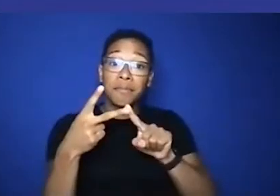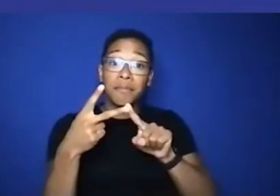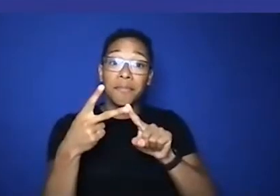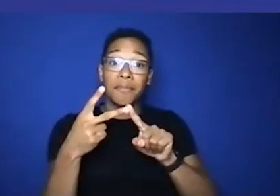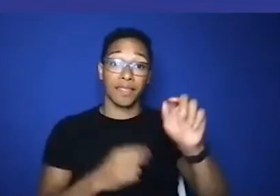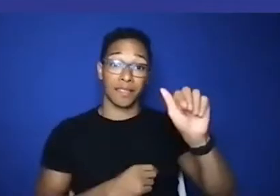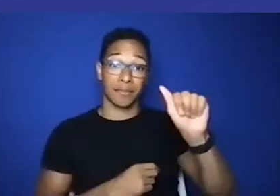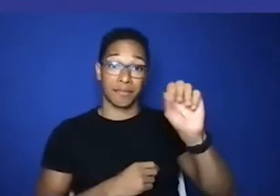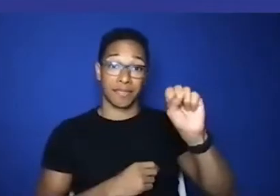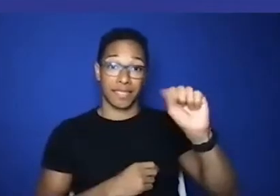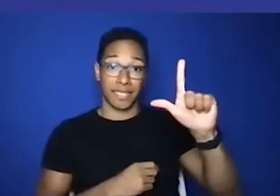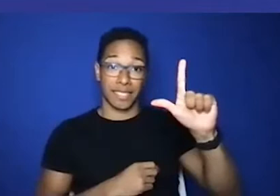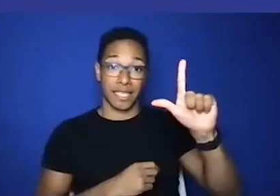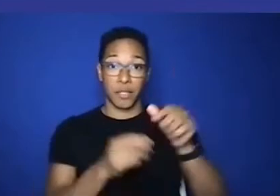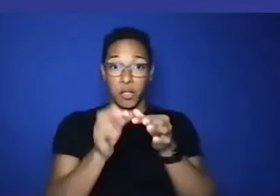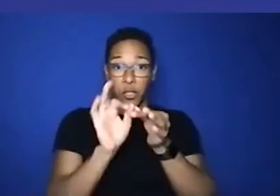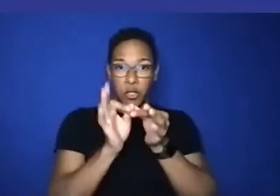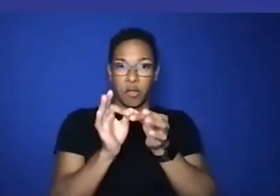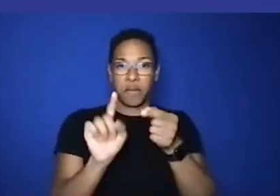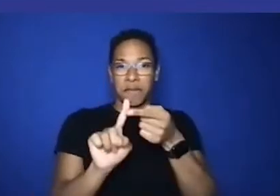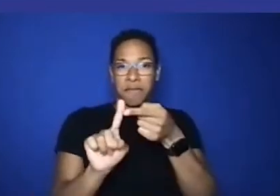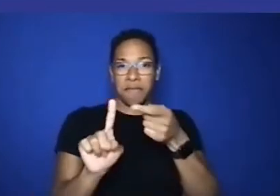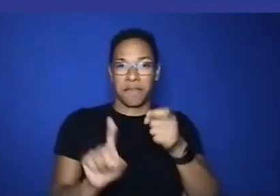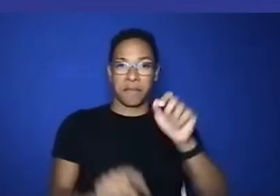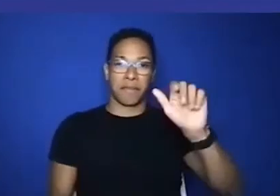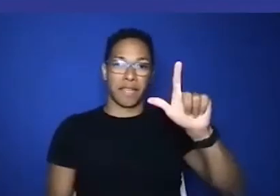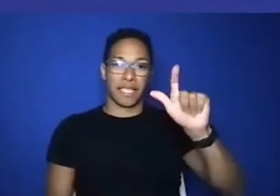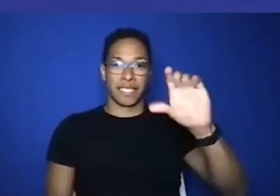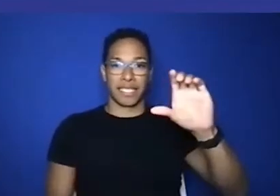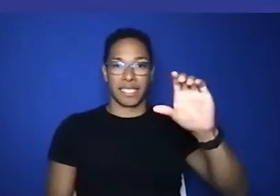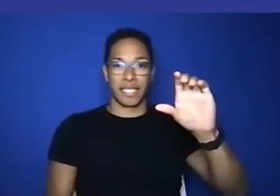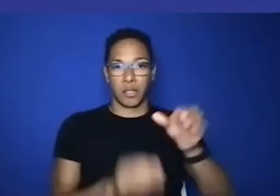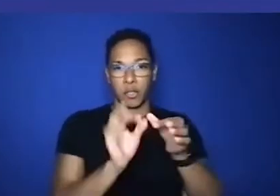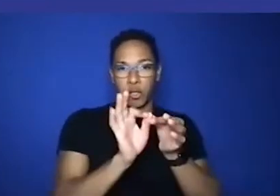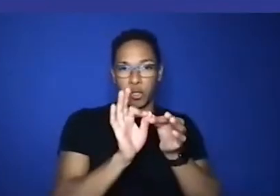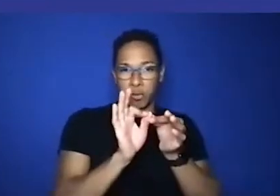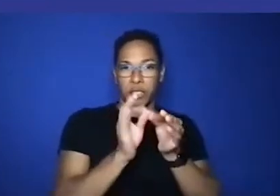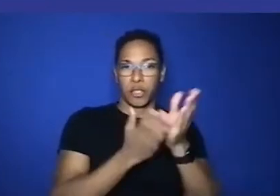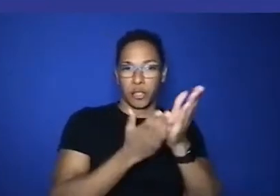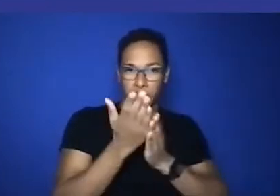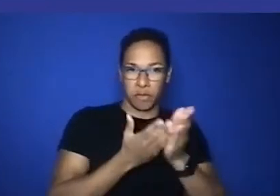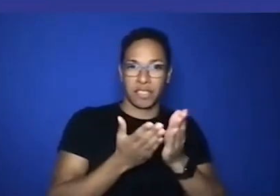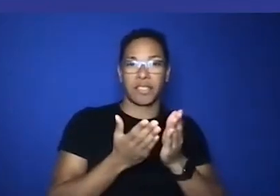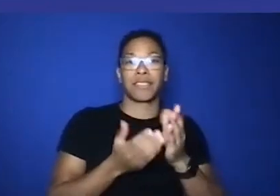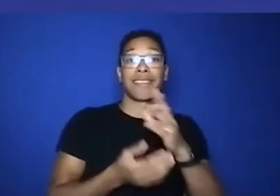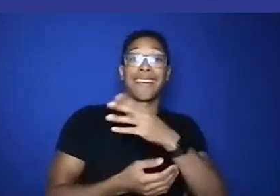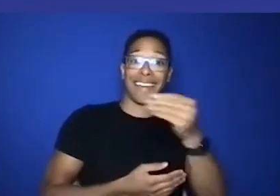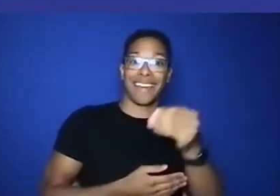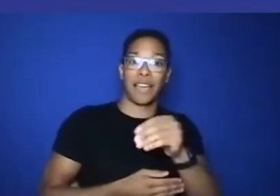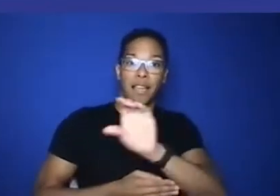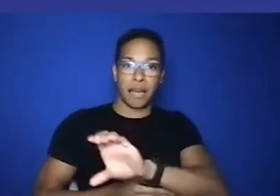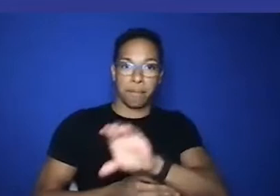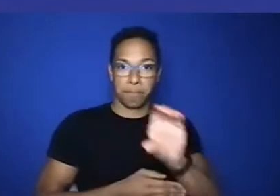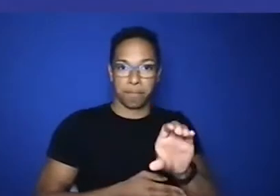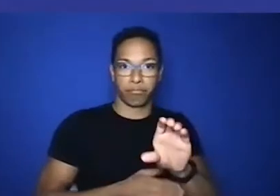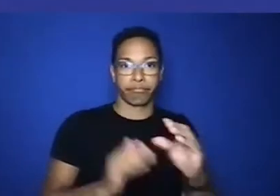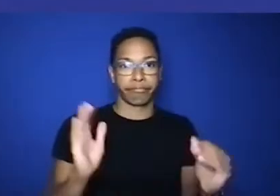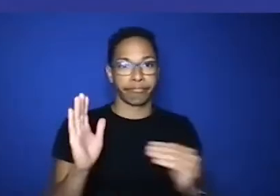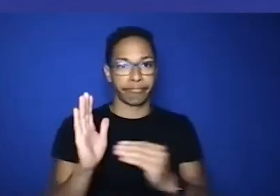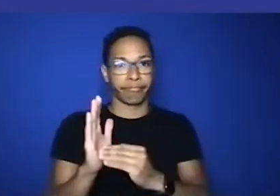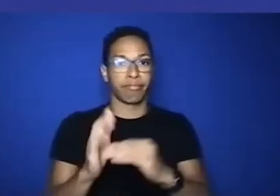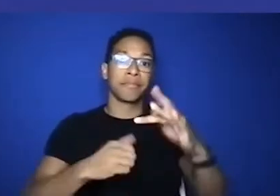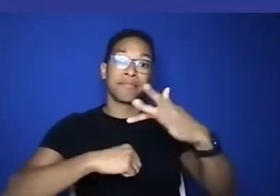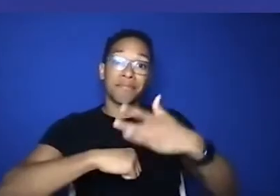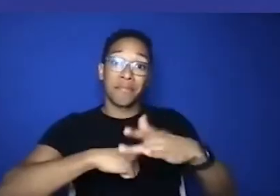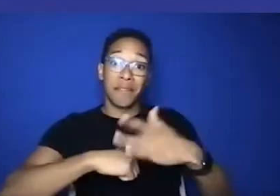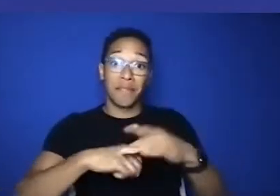interpreter from LC Interpreting Services and closed captioning services provided by the Viscardi Center will be available